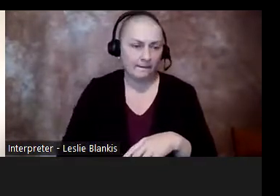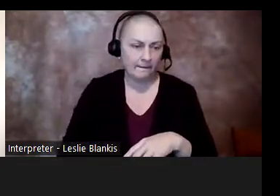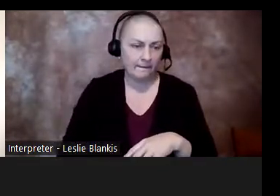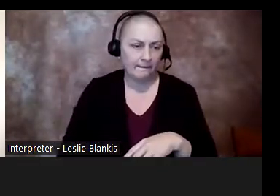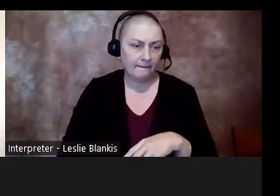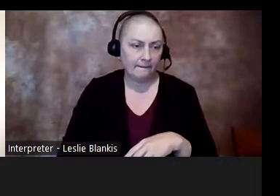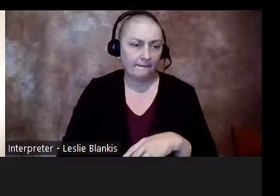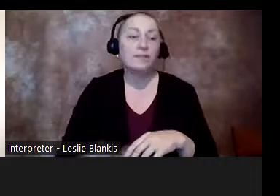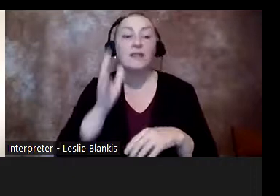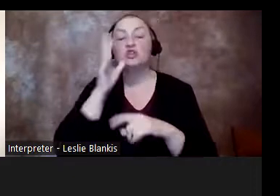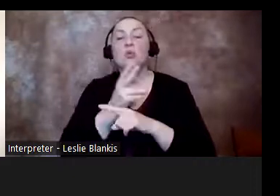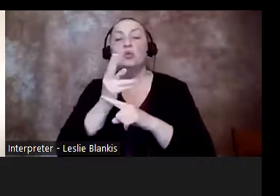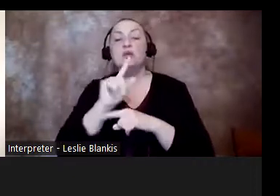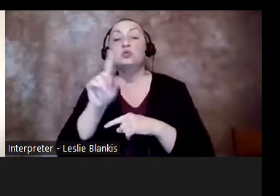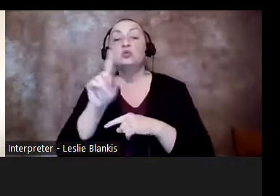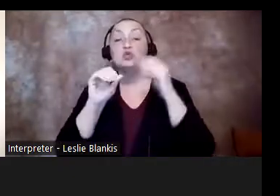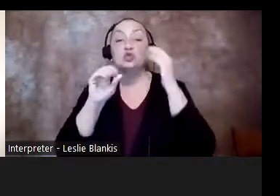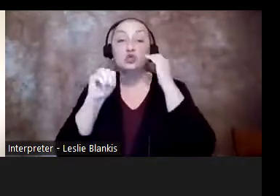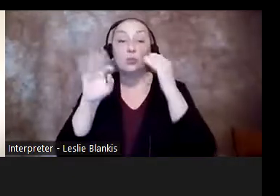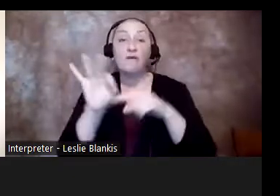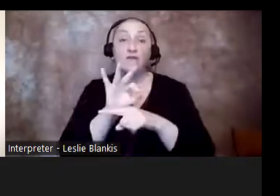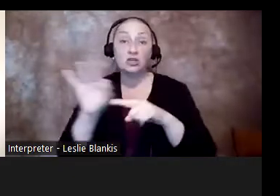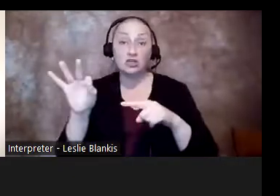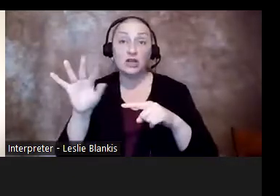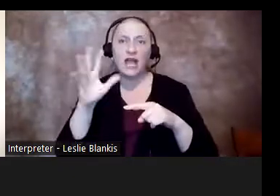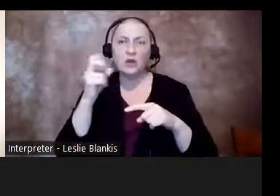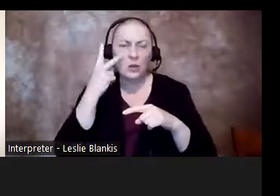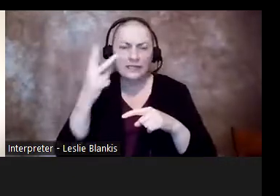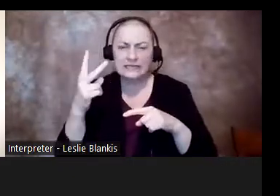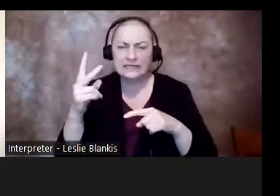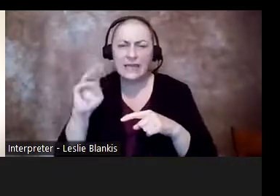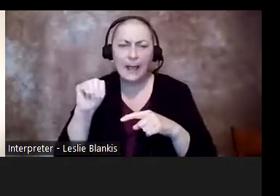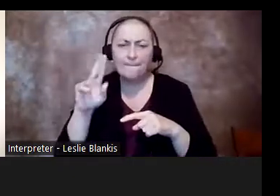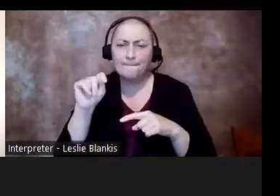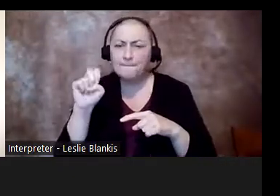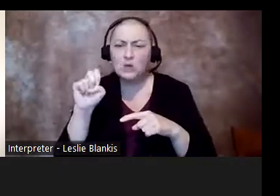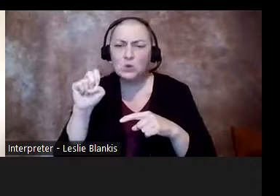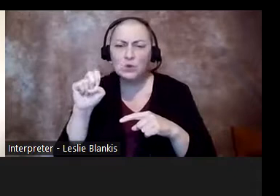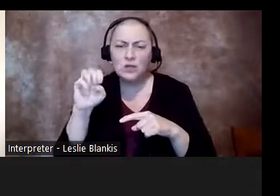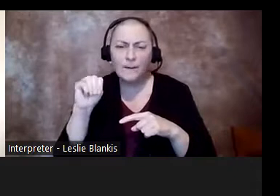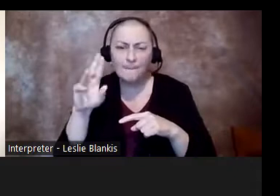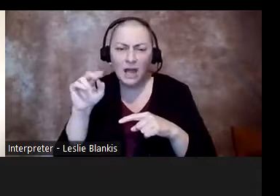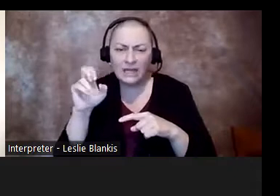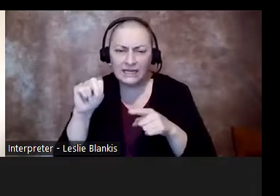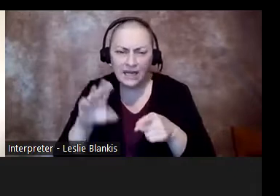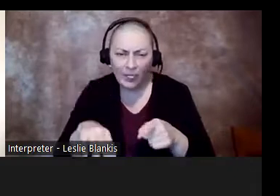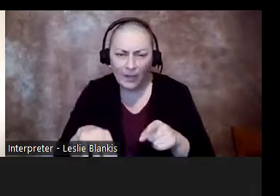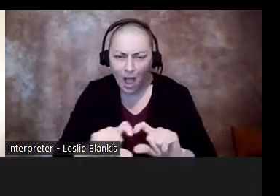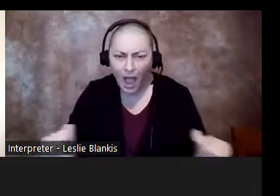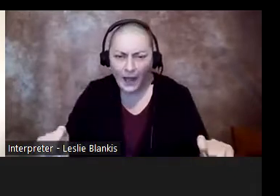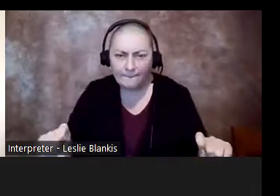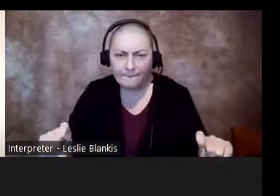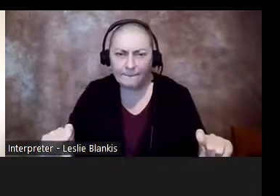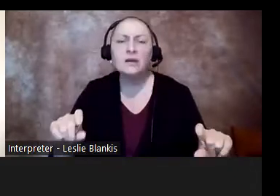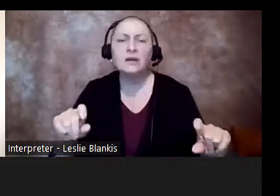function. And what you will see in a couple of minutes is that a new button that looks like a globe will appear at the bottom of your screen on the same bar where you have the